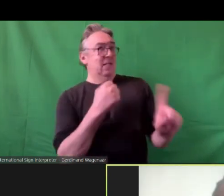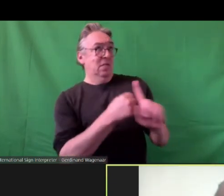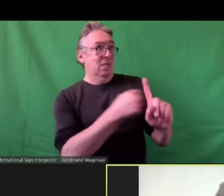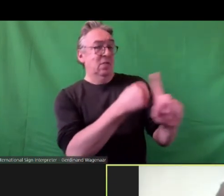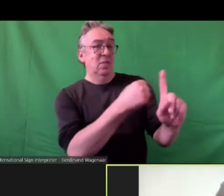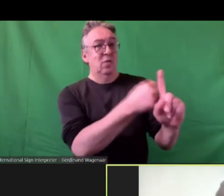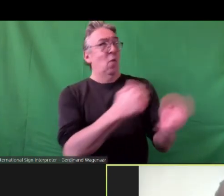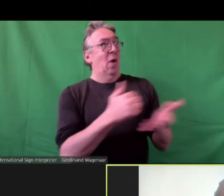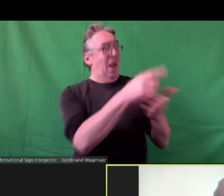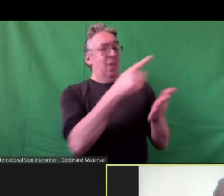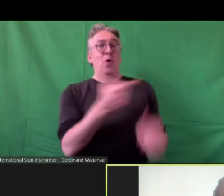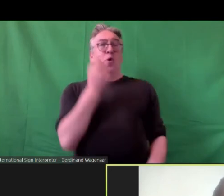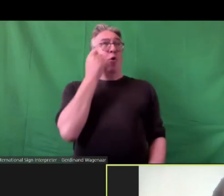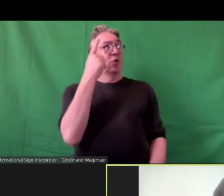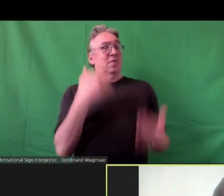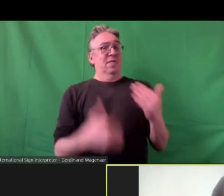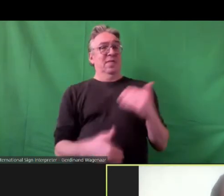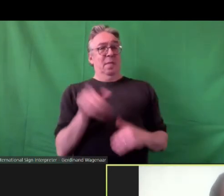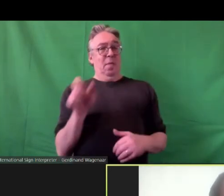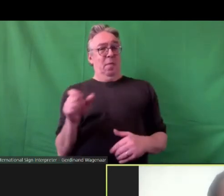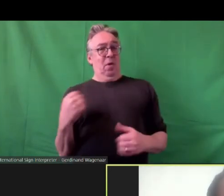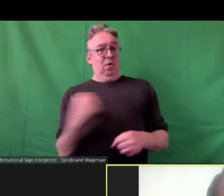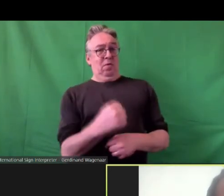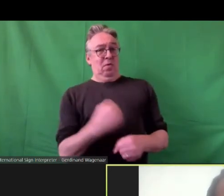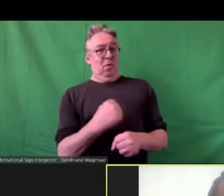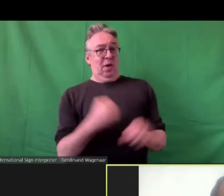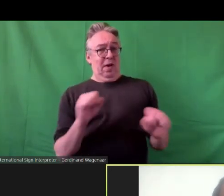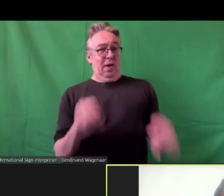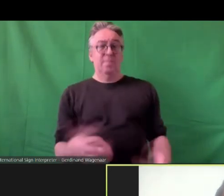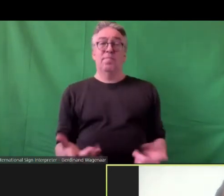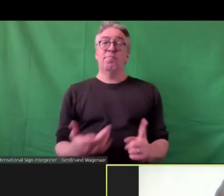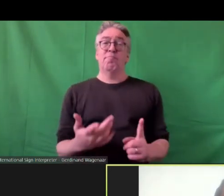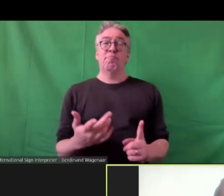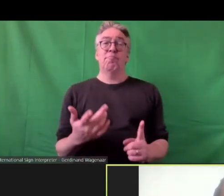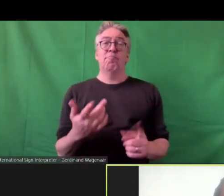of having accessible work environments,